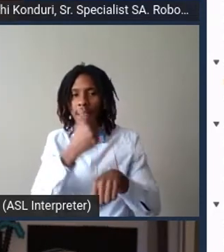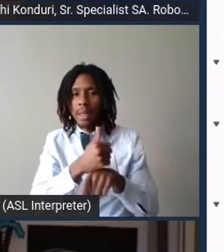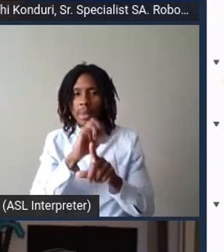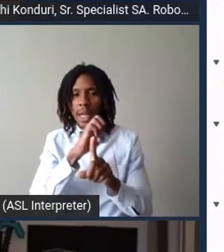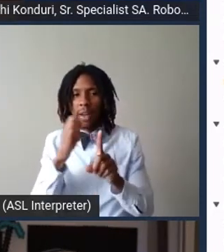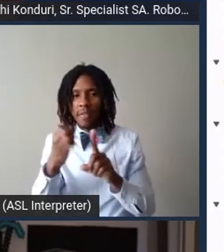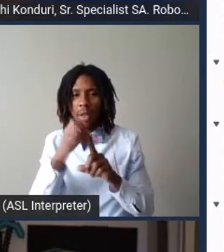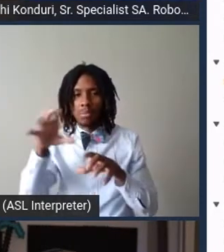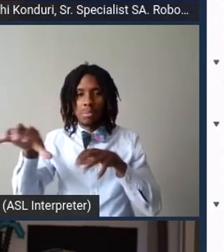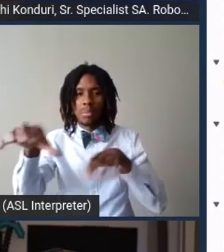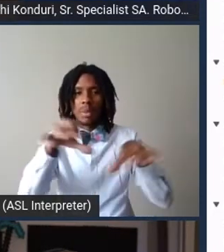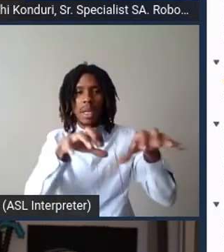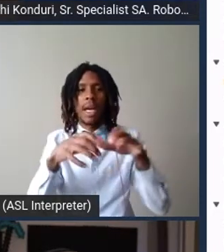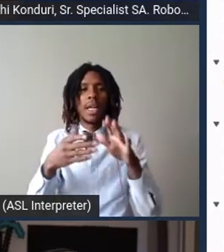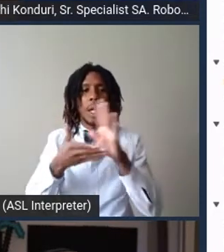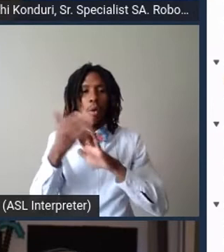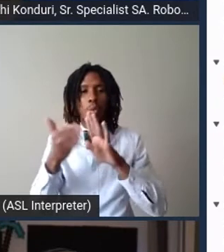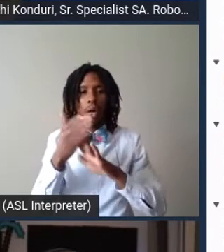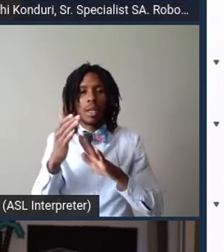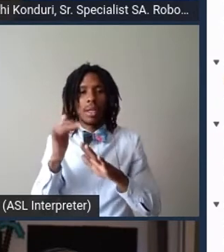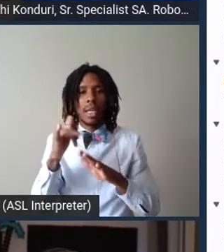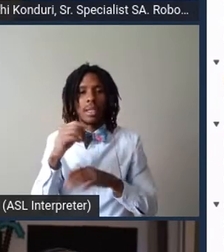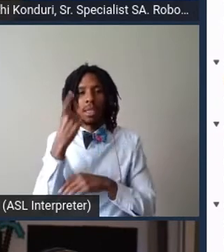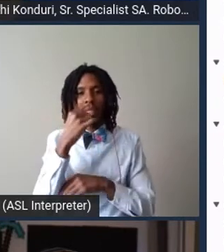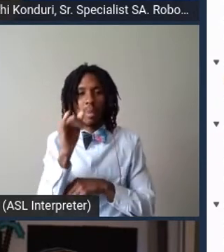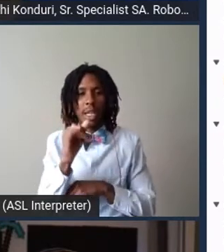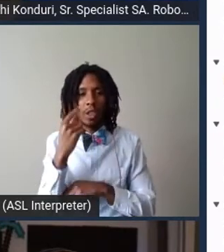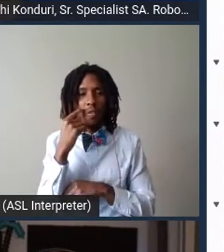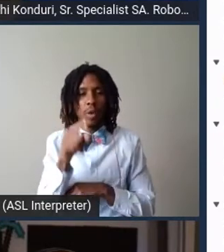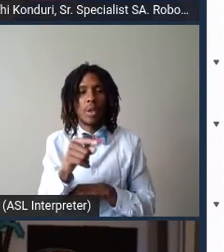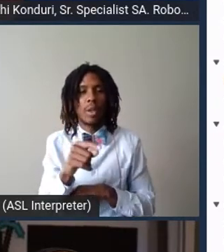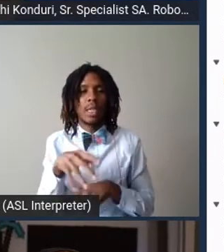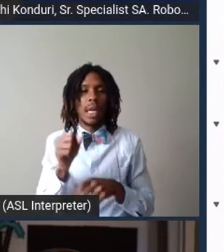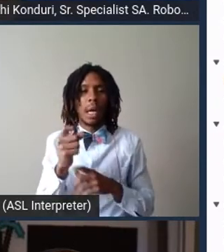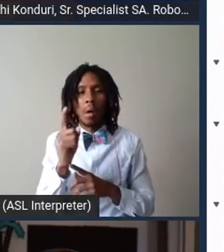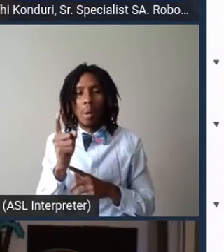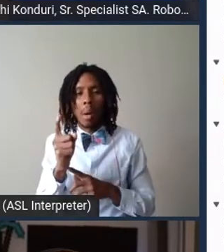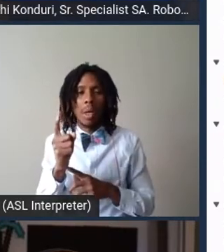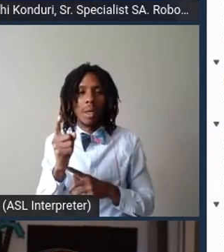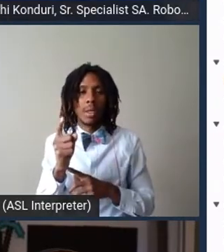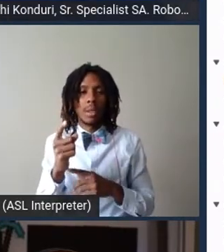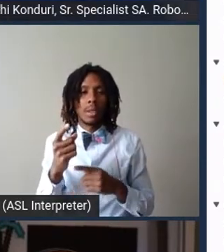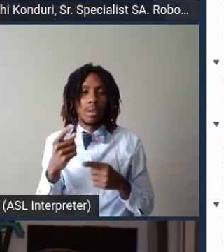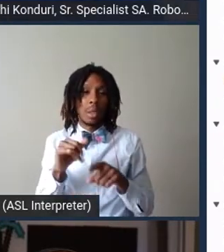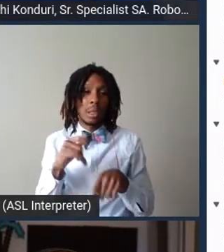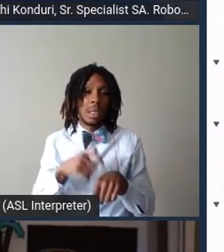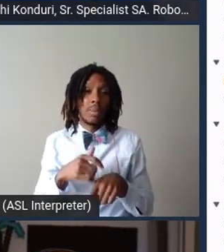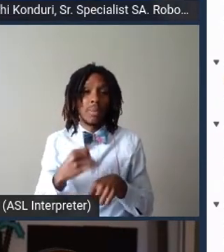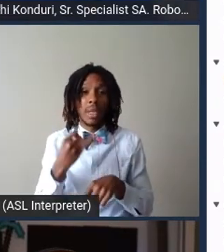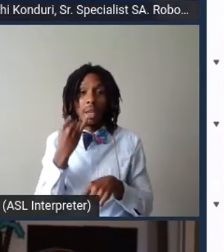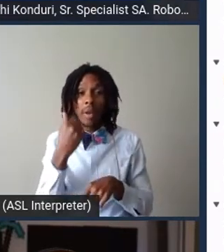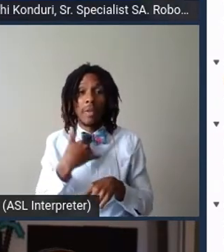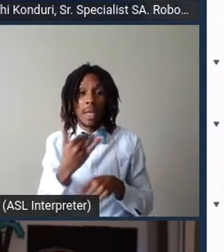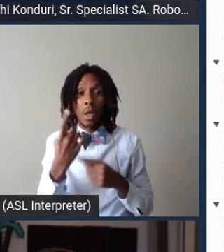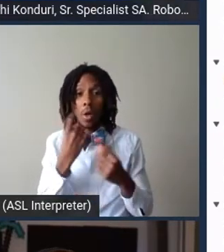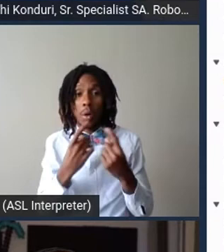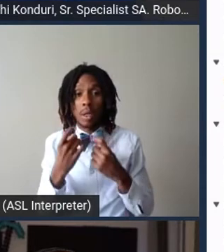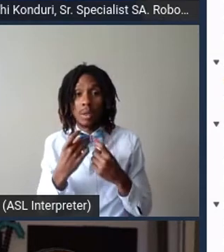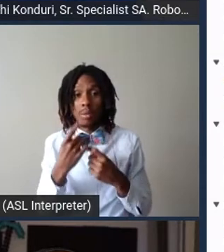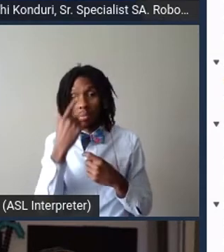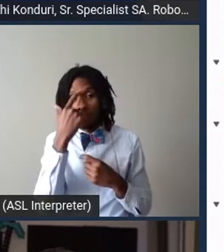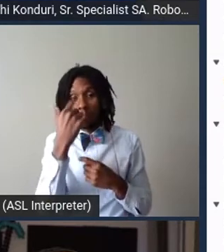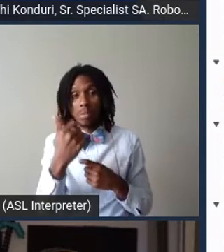run the simulation for you. It's going to take a minute or so. So in the meantime, if you've got any questions, I'm happy to answer